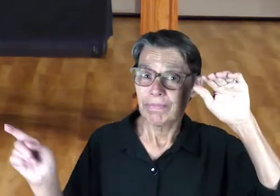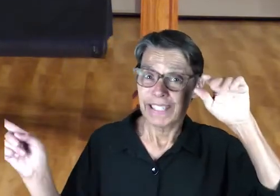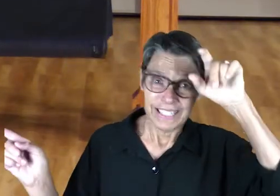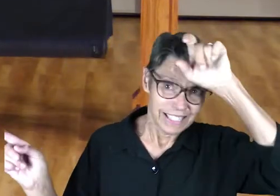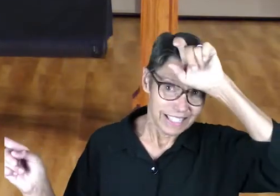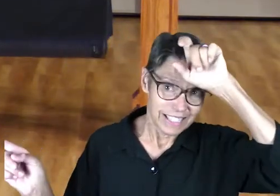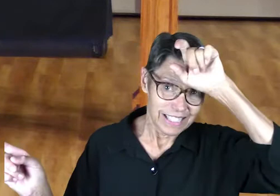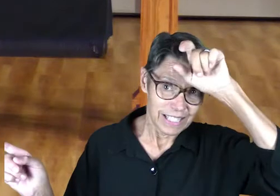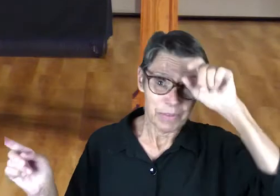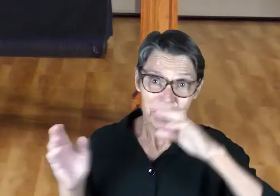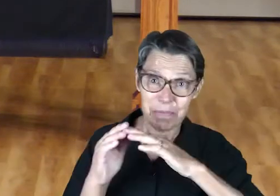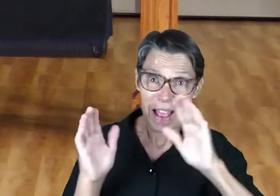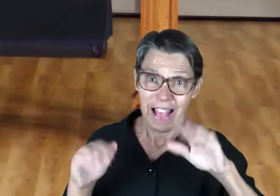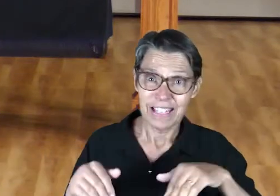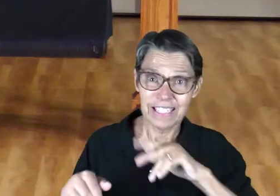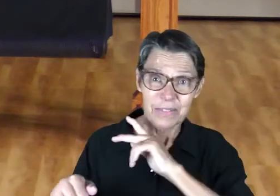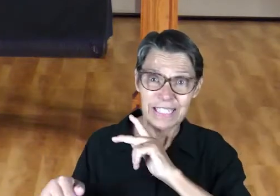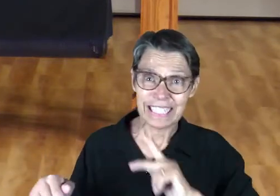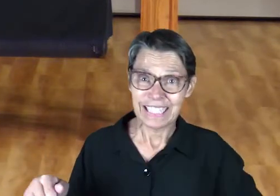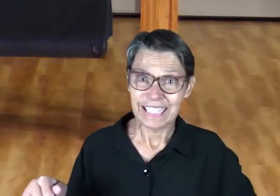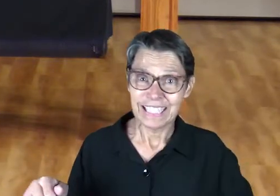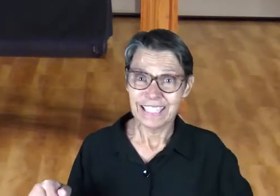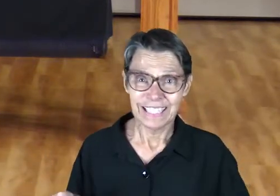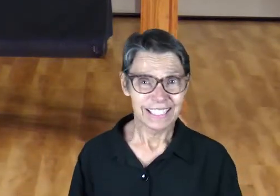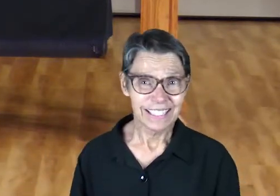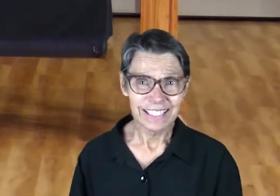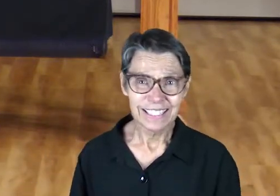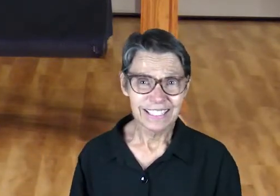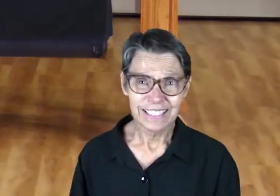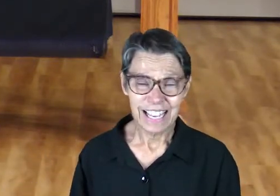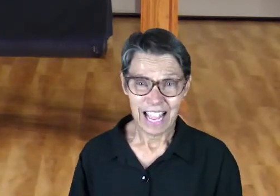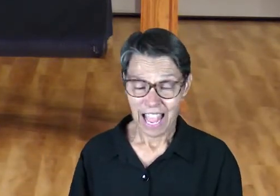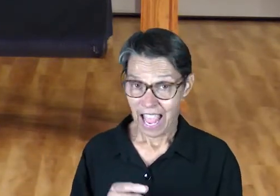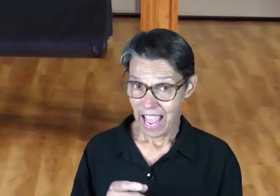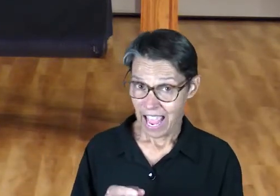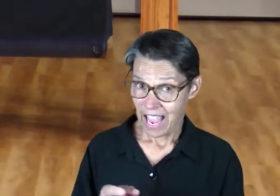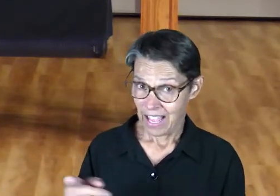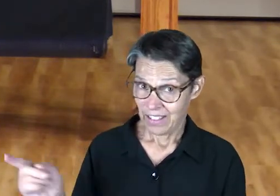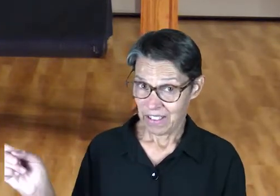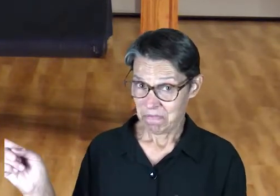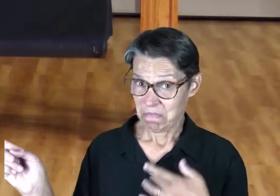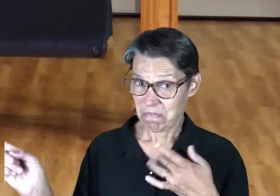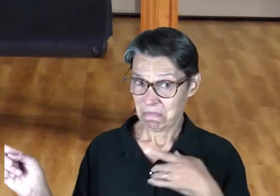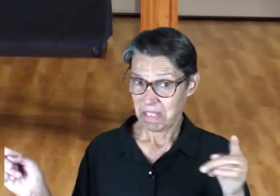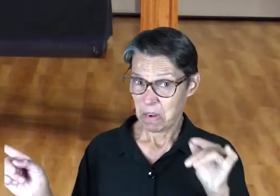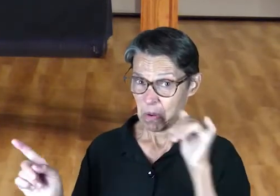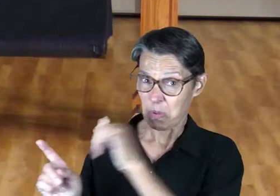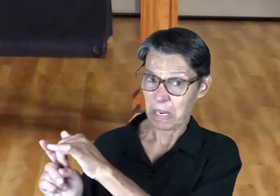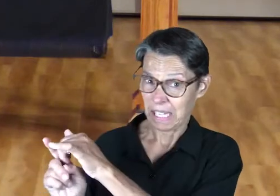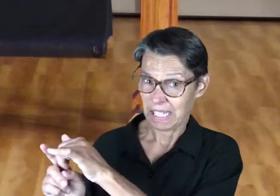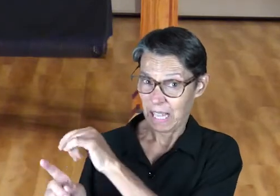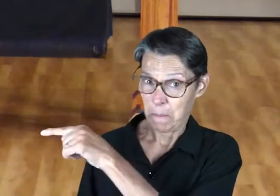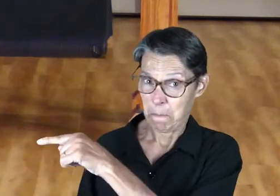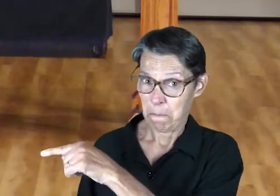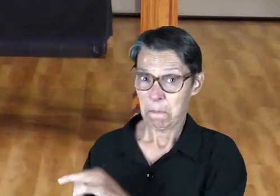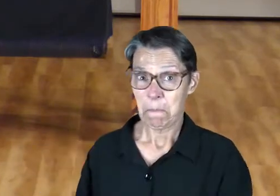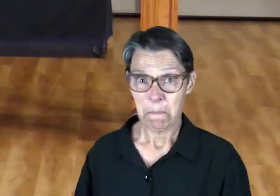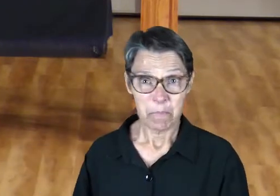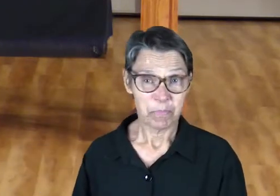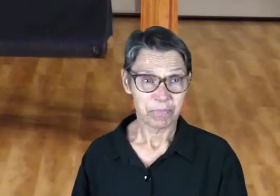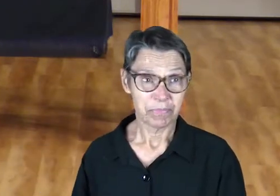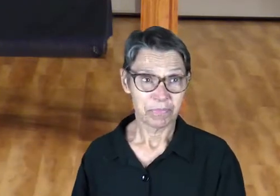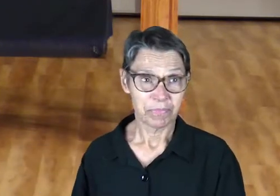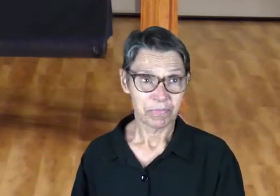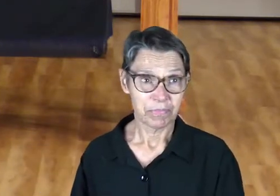palace. How do they know he hasn't been sort of warped by that? How does he know he's not sort of coming to them trying to trick them for the